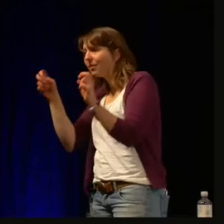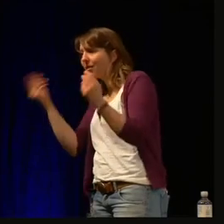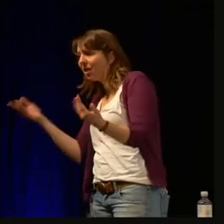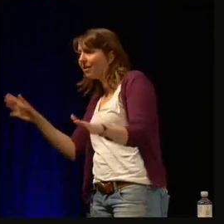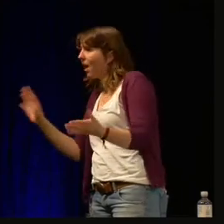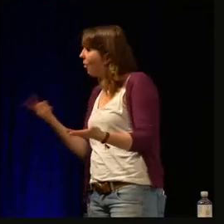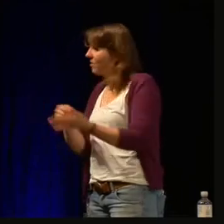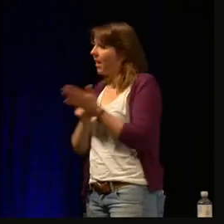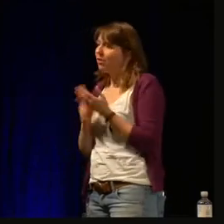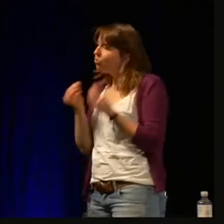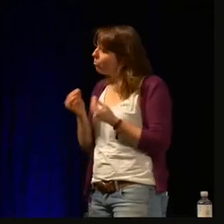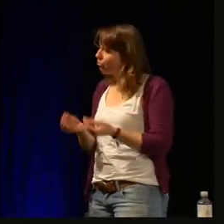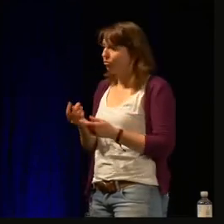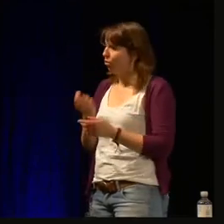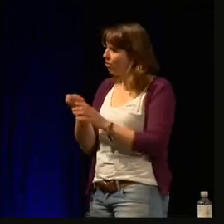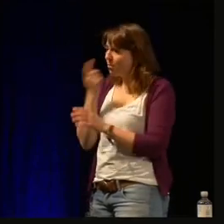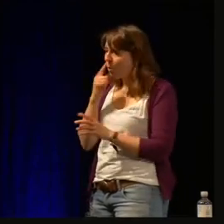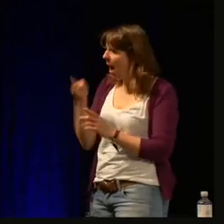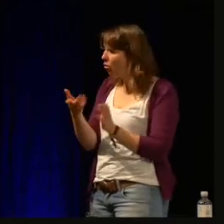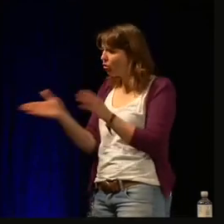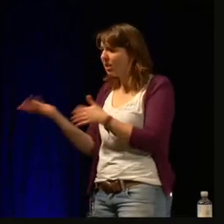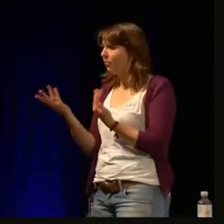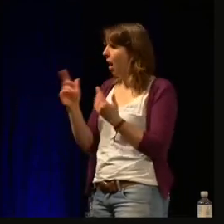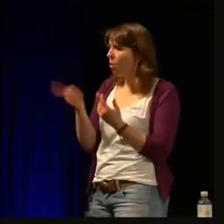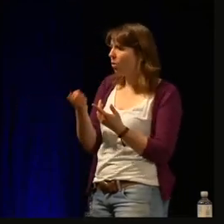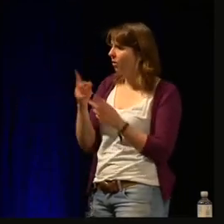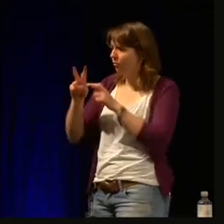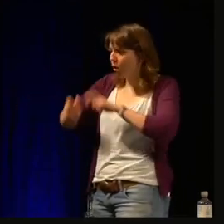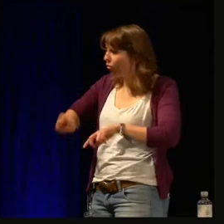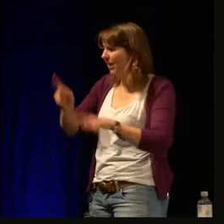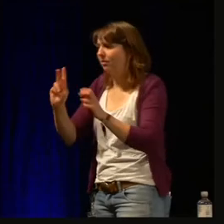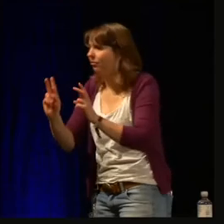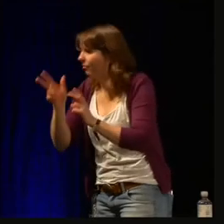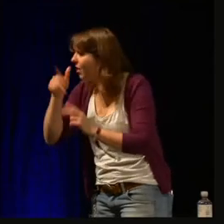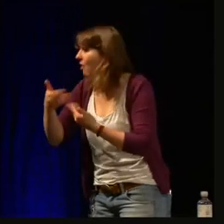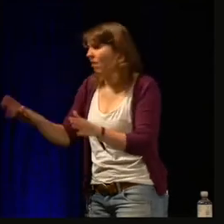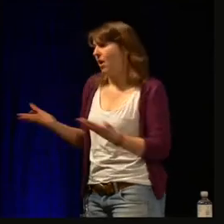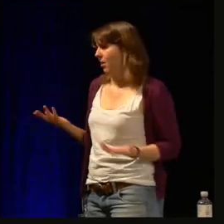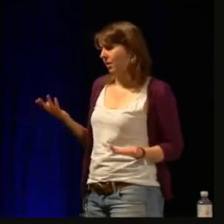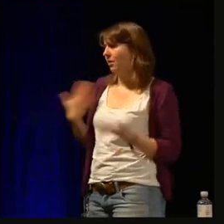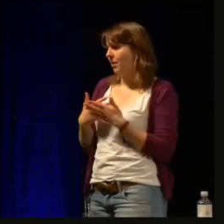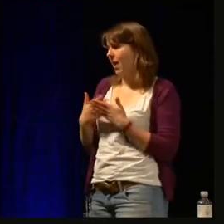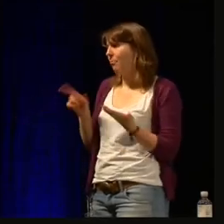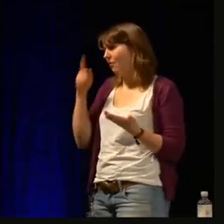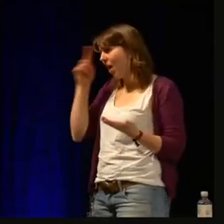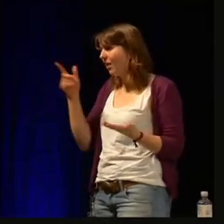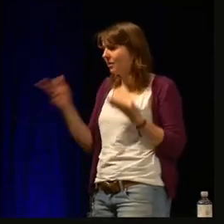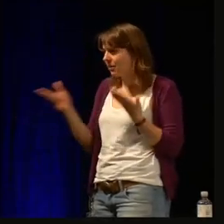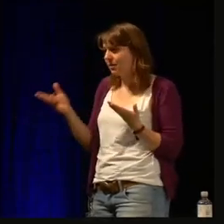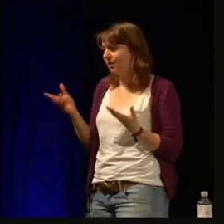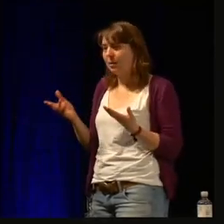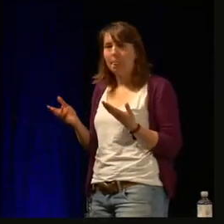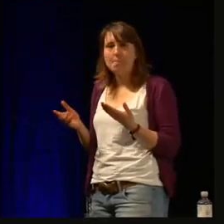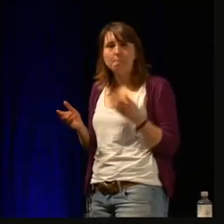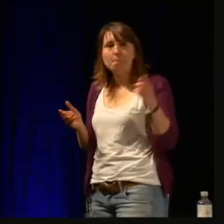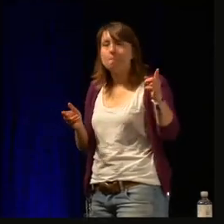So it's always quite hard to have the right sample size and to think of the effect size. And this is